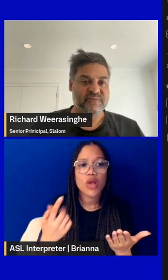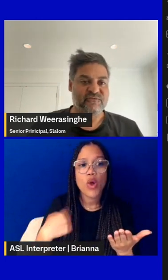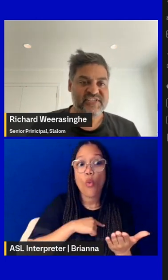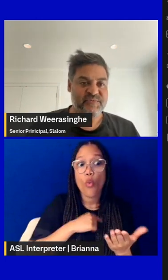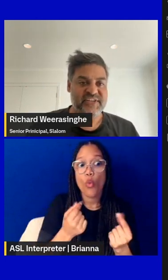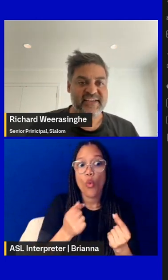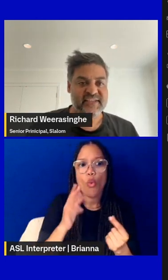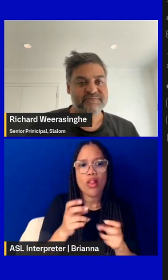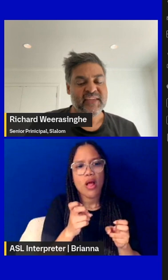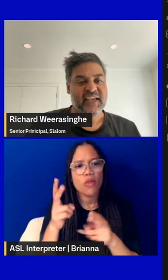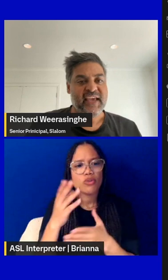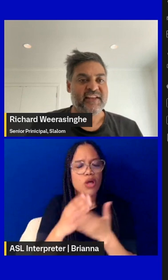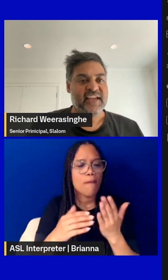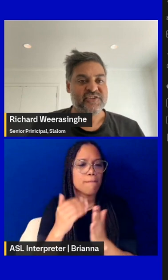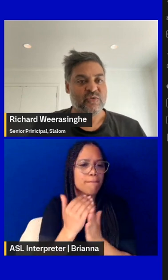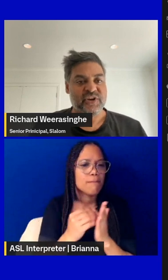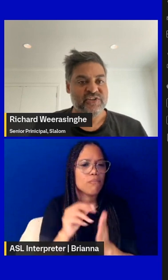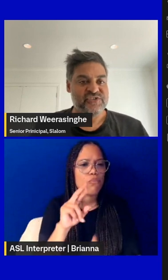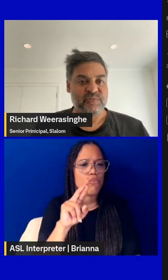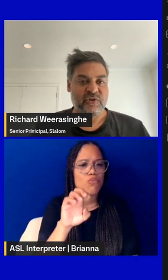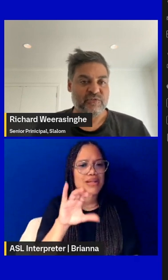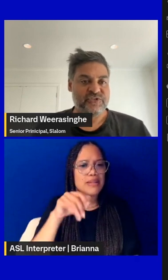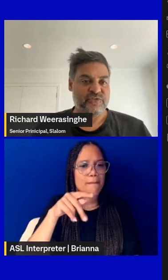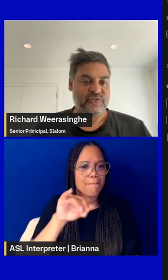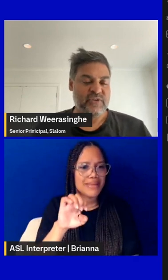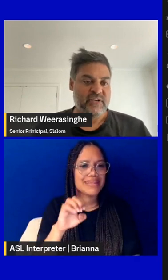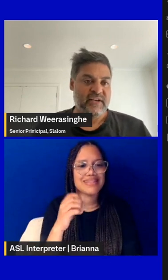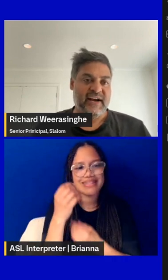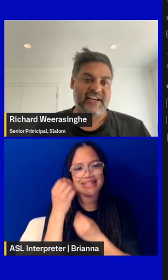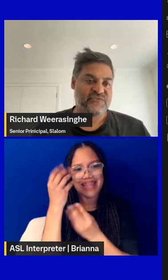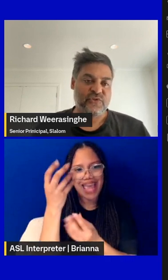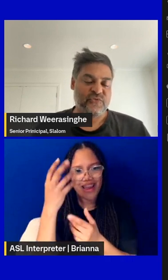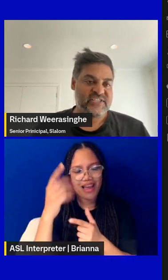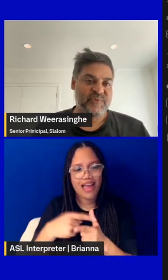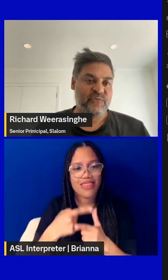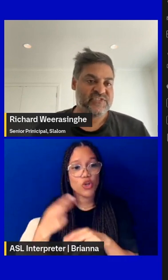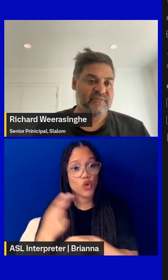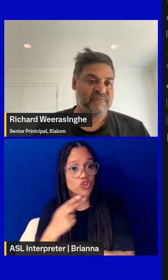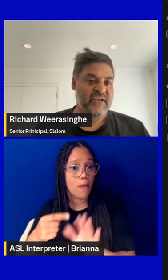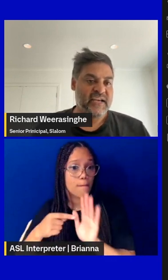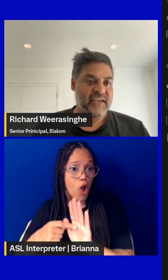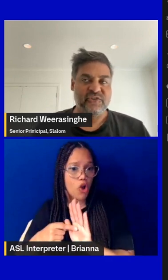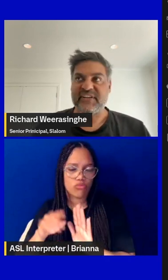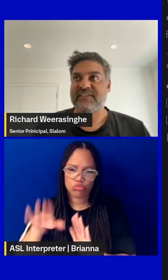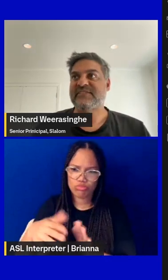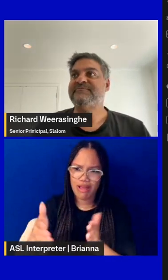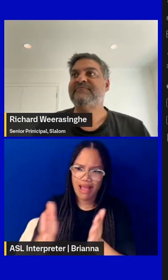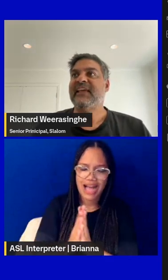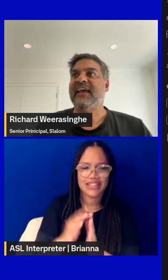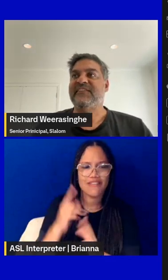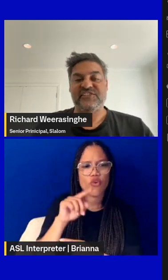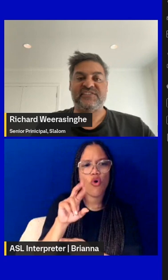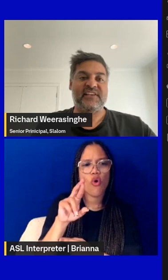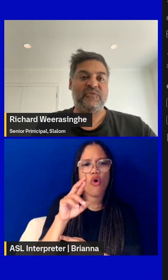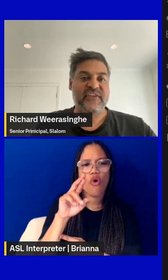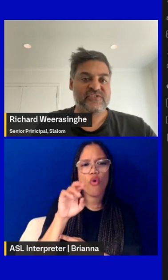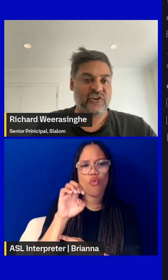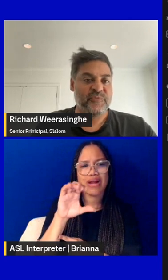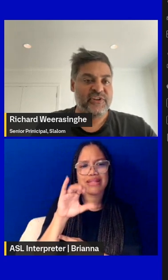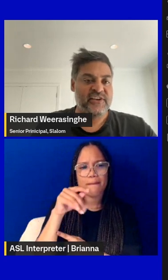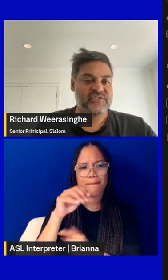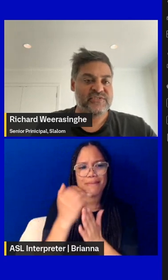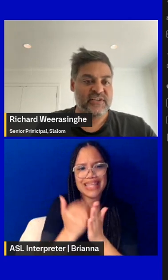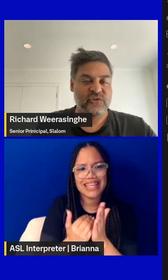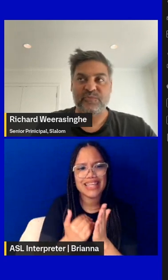upload some recipe data, and later on we're going to use the model to ask for a recipe with some ingredients. And this is a sample that's